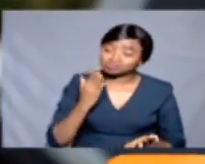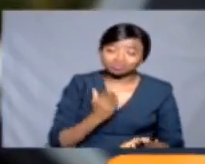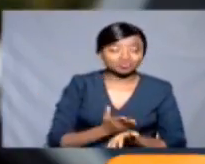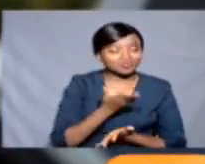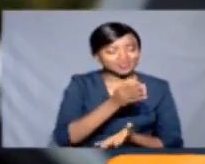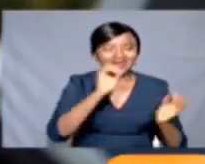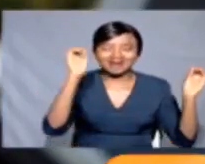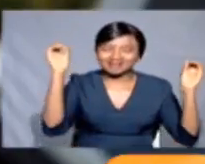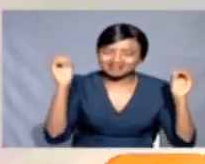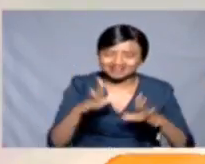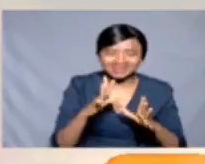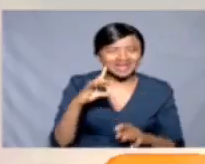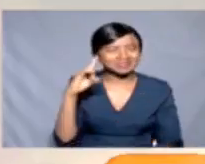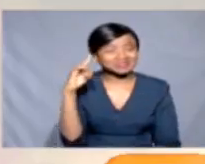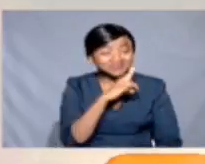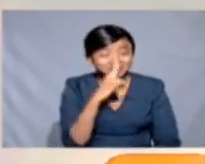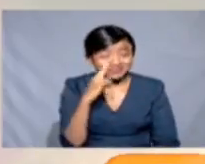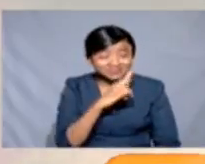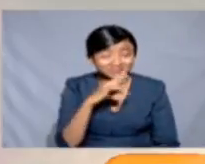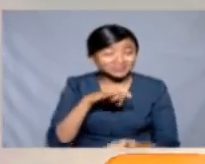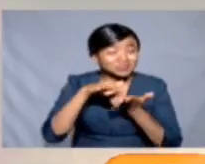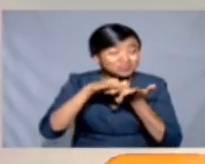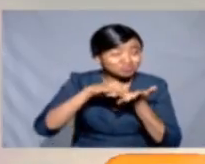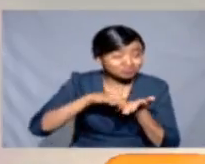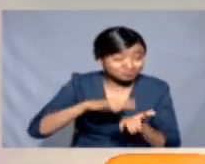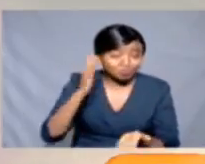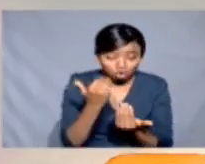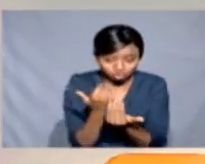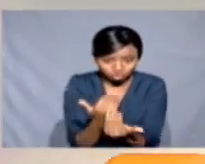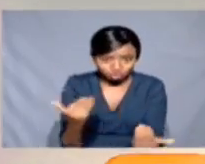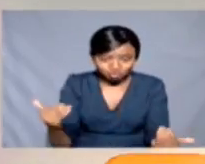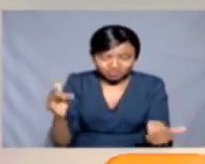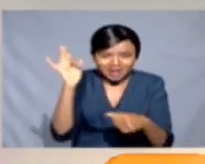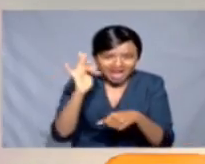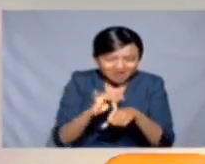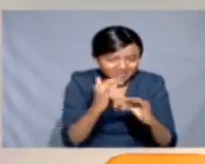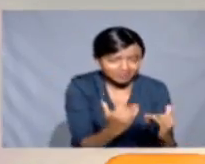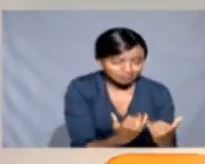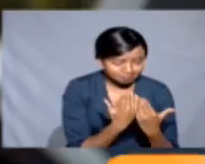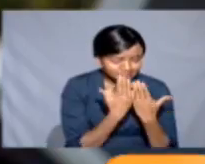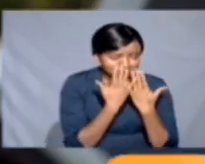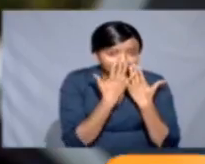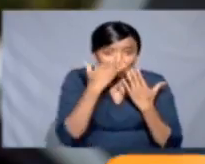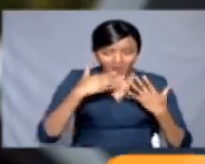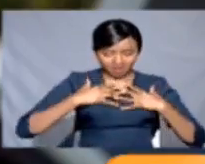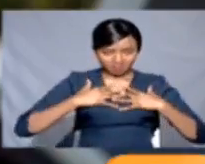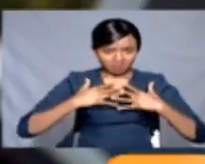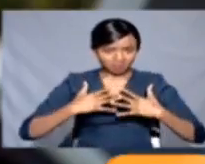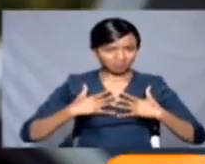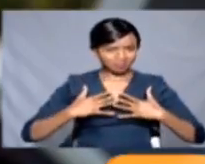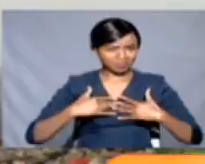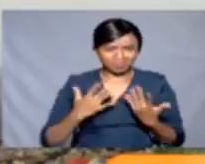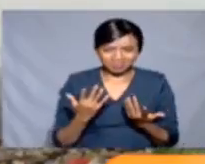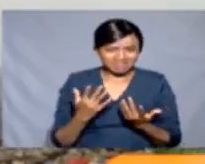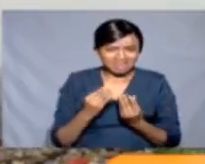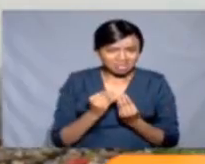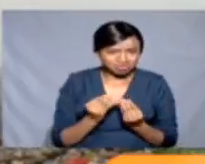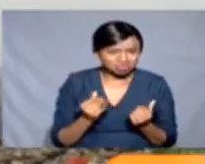It is a danger, and it is actually more dangerous for children whose lungs, you know, and vital organs are still